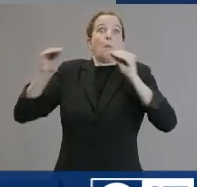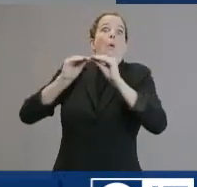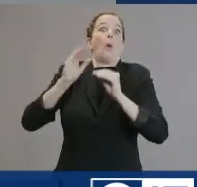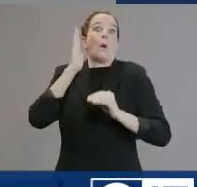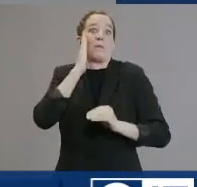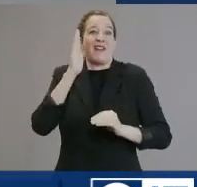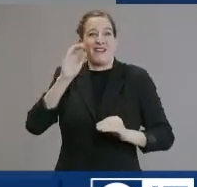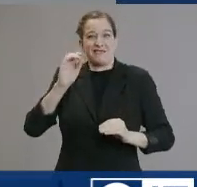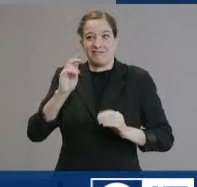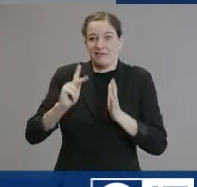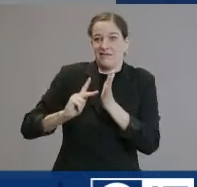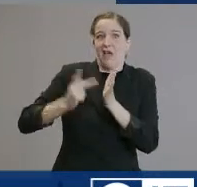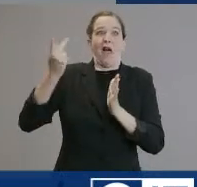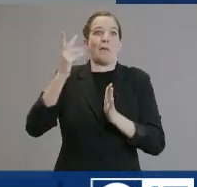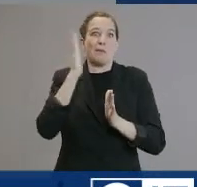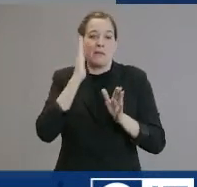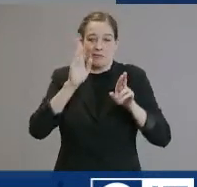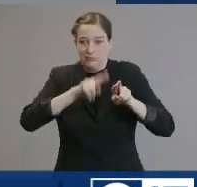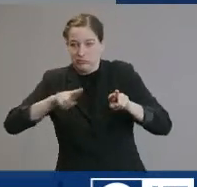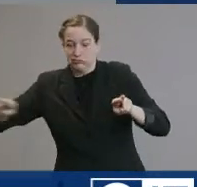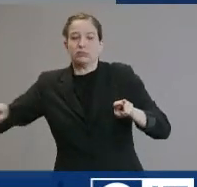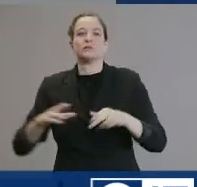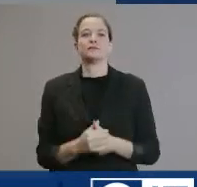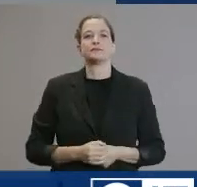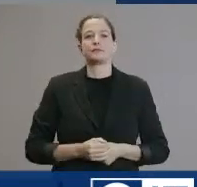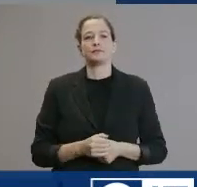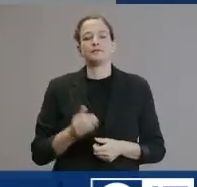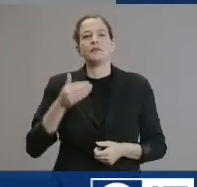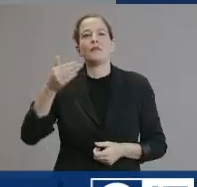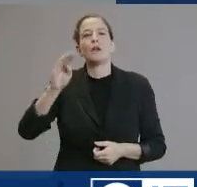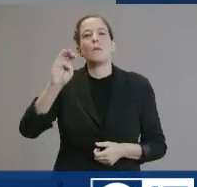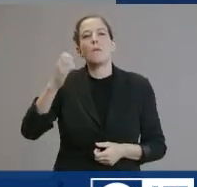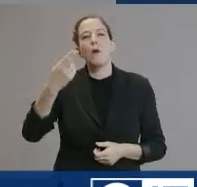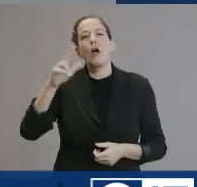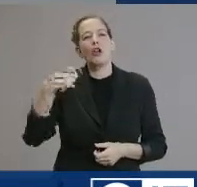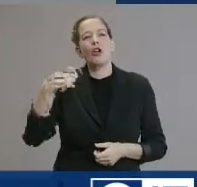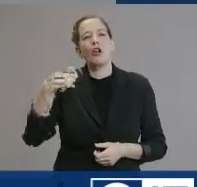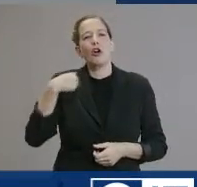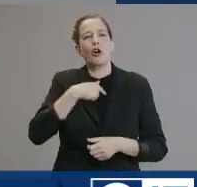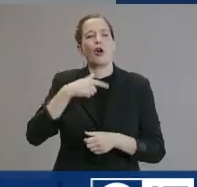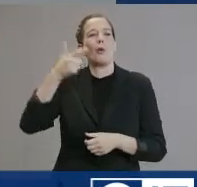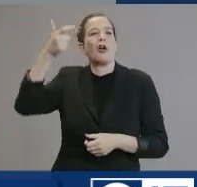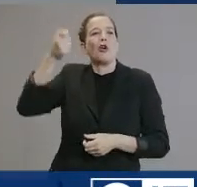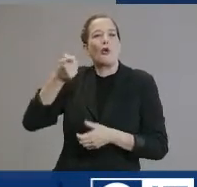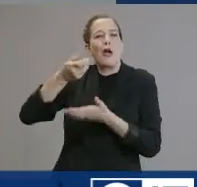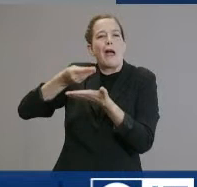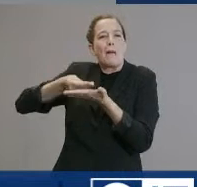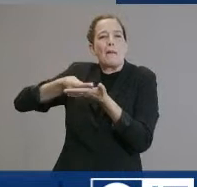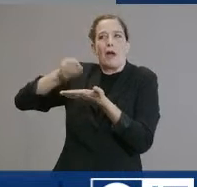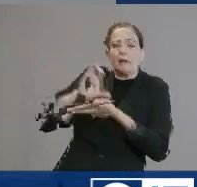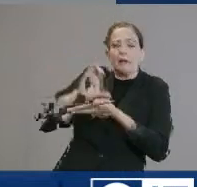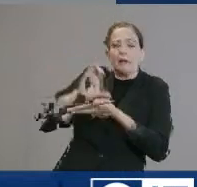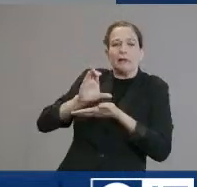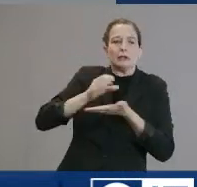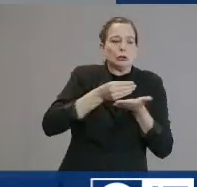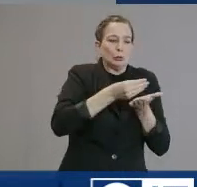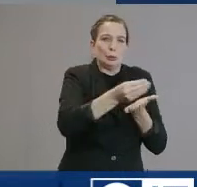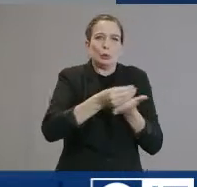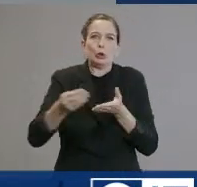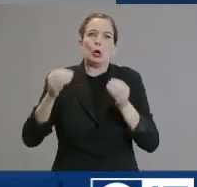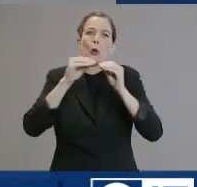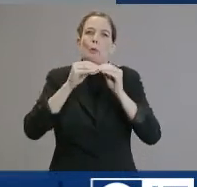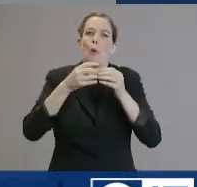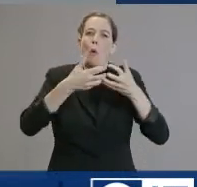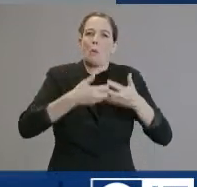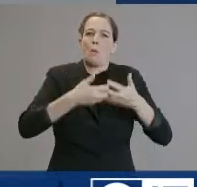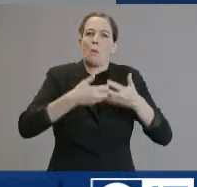in grants for ventilator purchases, 600 additional ventilators available for use in